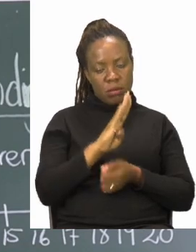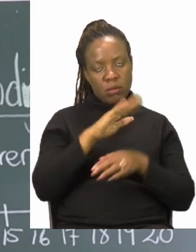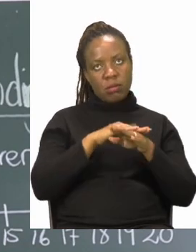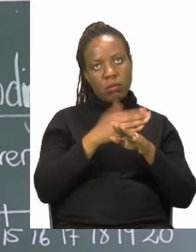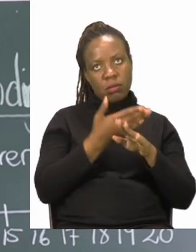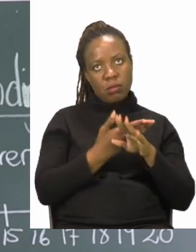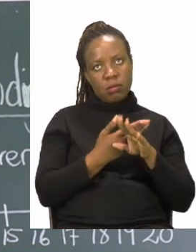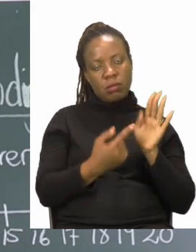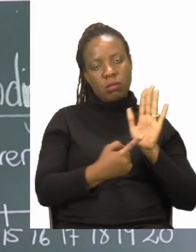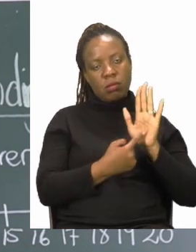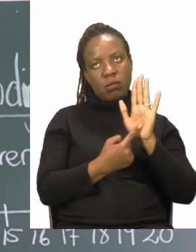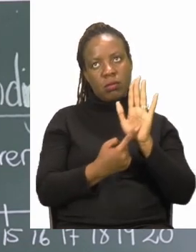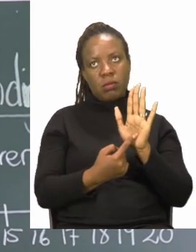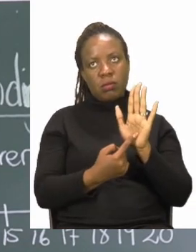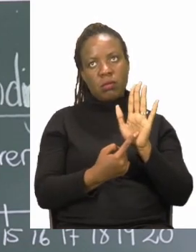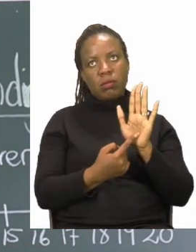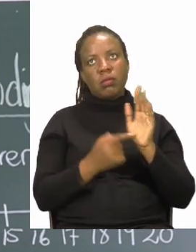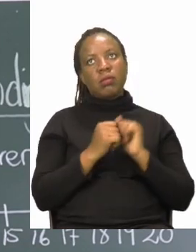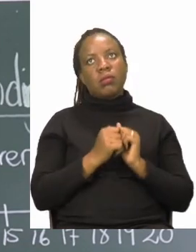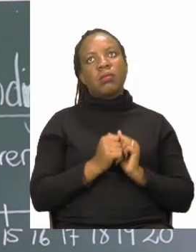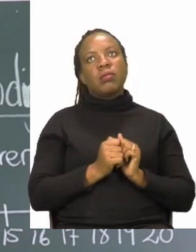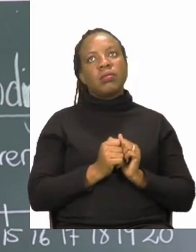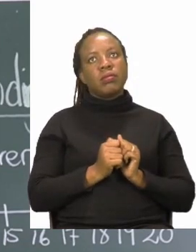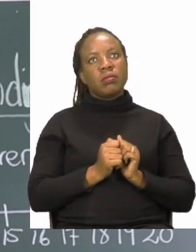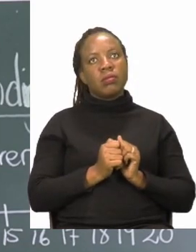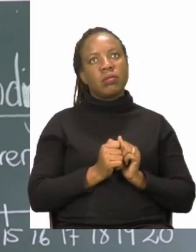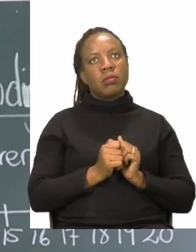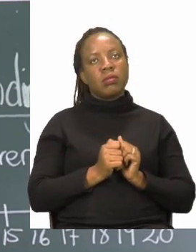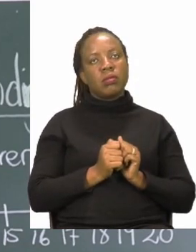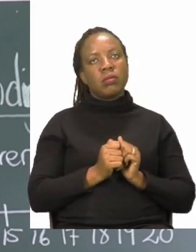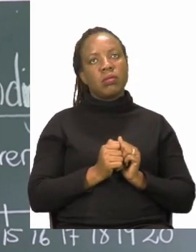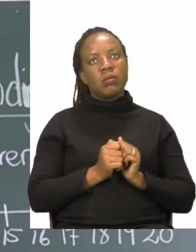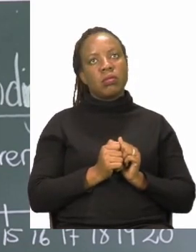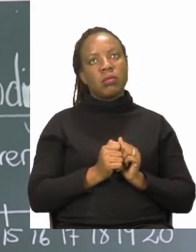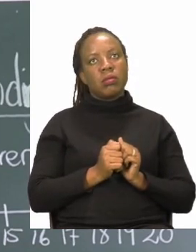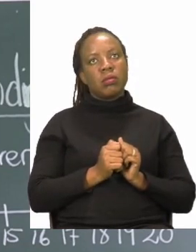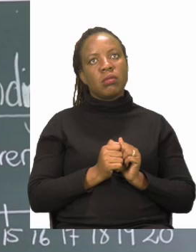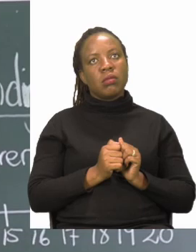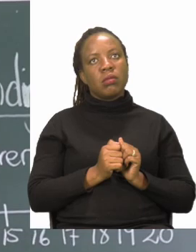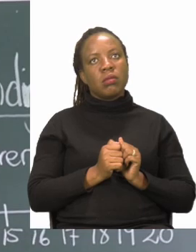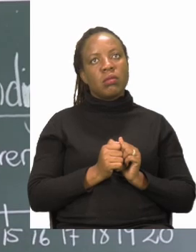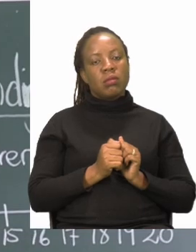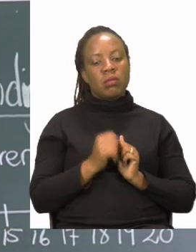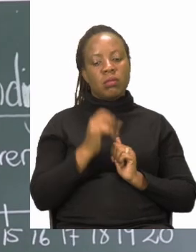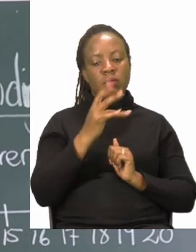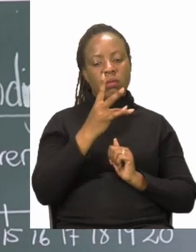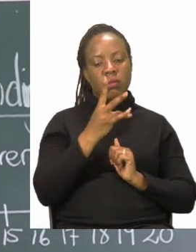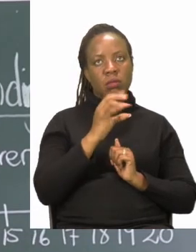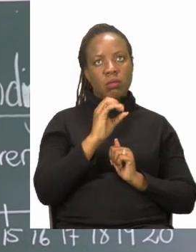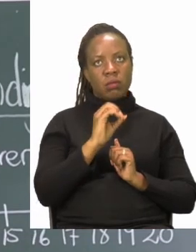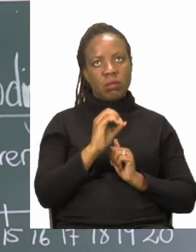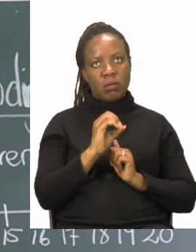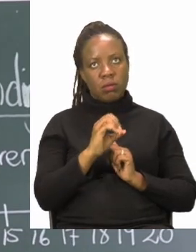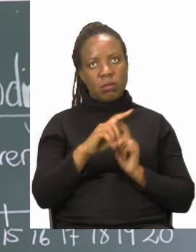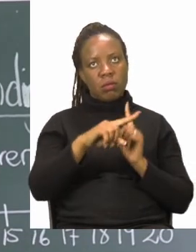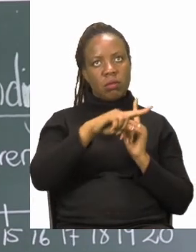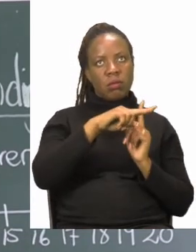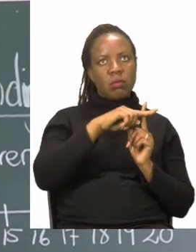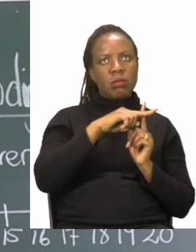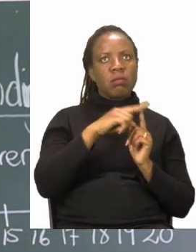down for you which we are going to do together. Let's try the first one. 70 plus